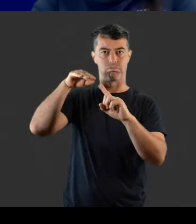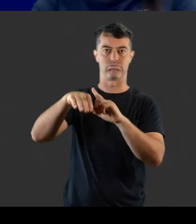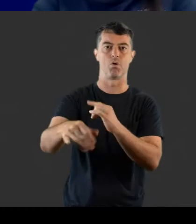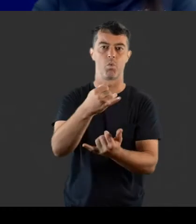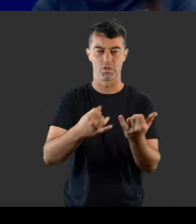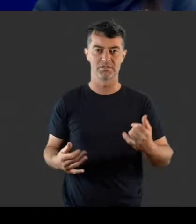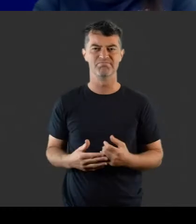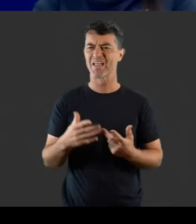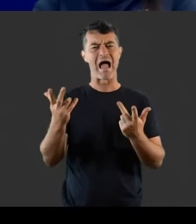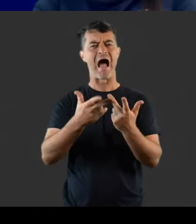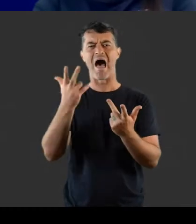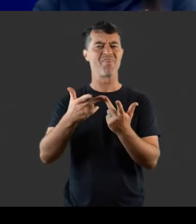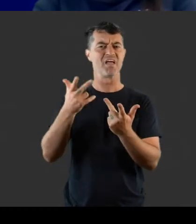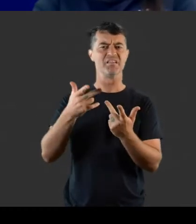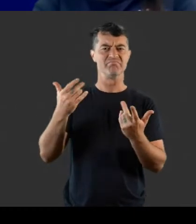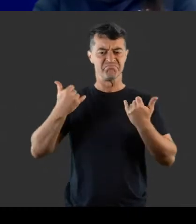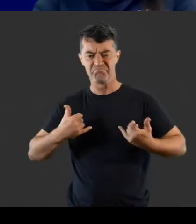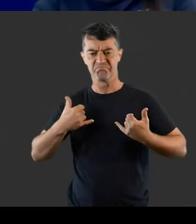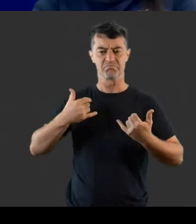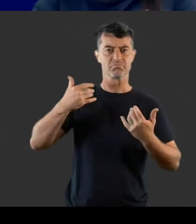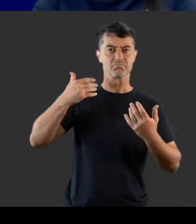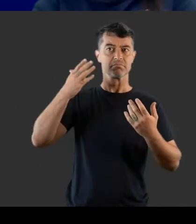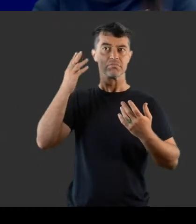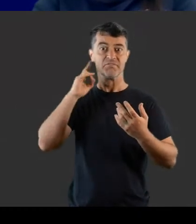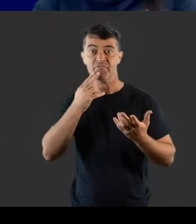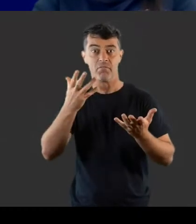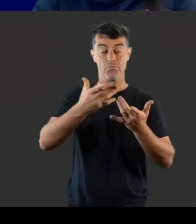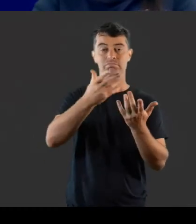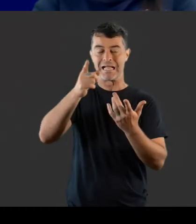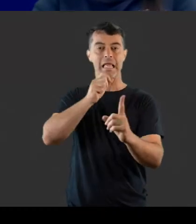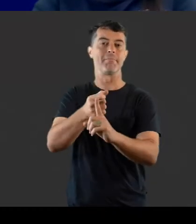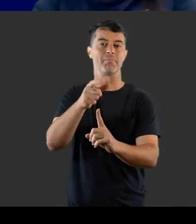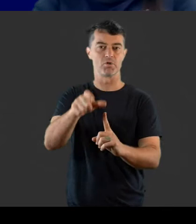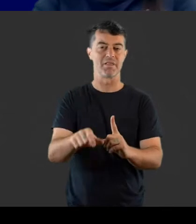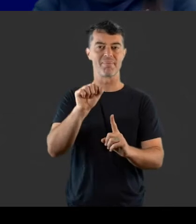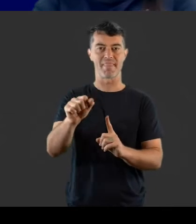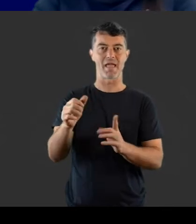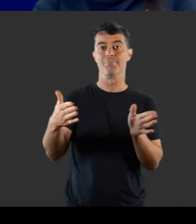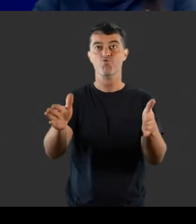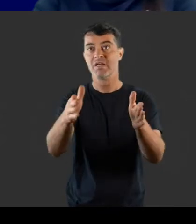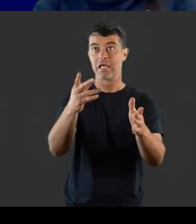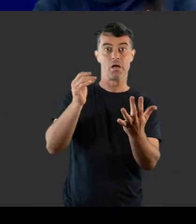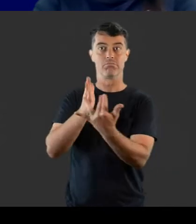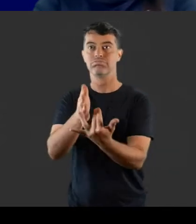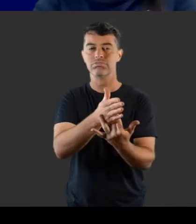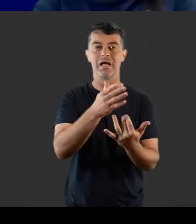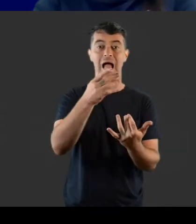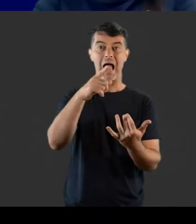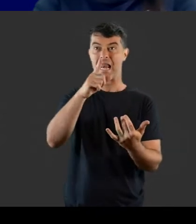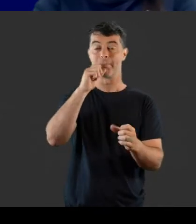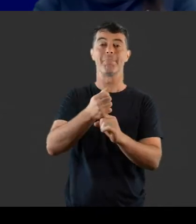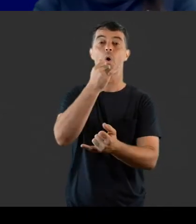Any co-occurring health conditions will also impact on the individual's function and may be exacerbated by their